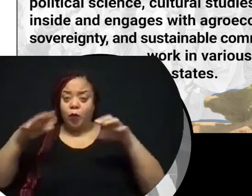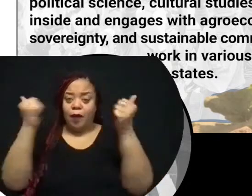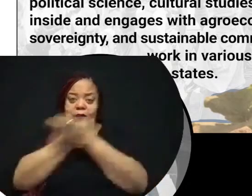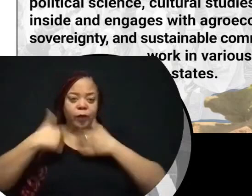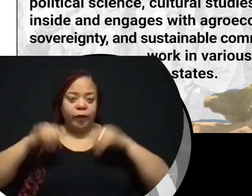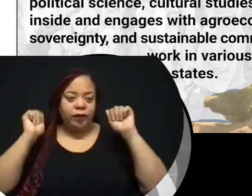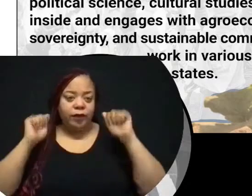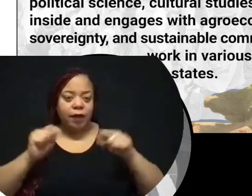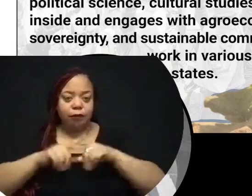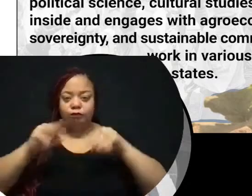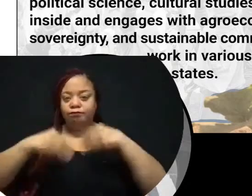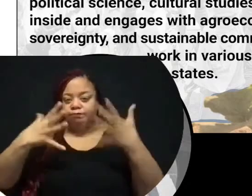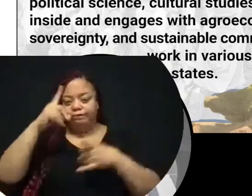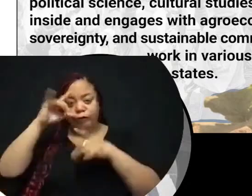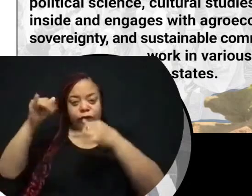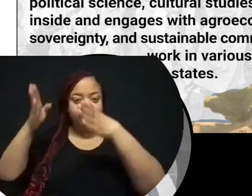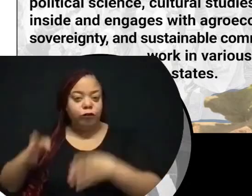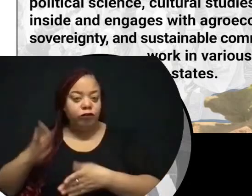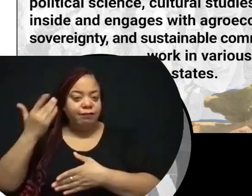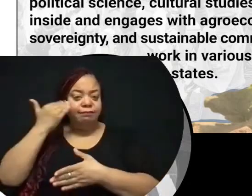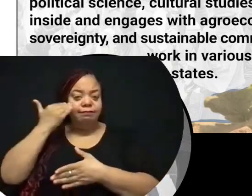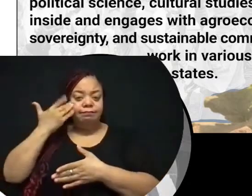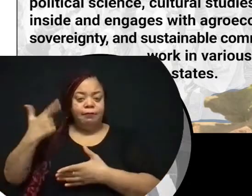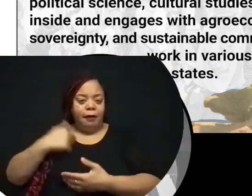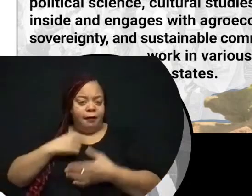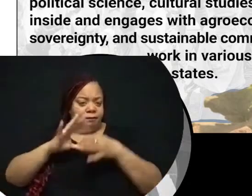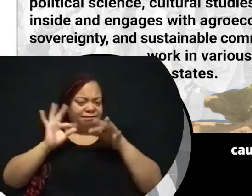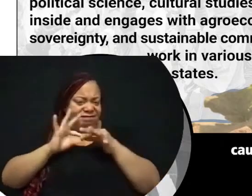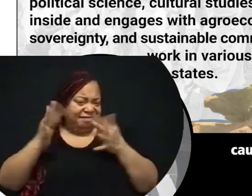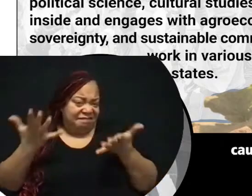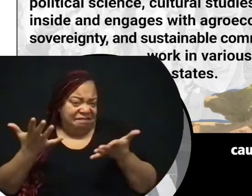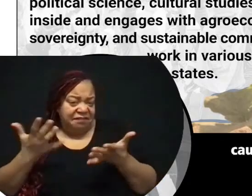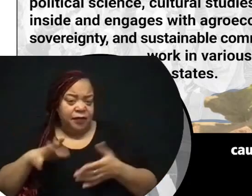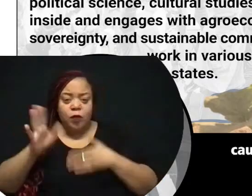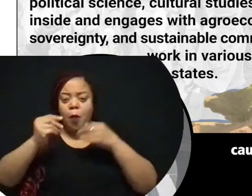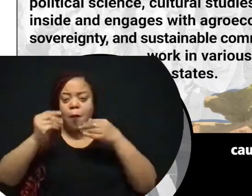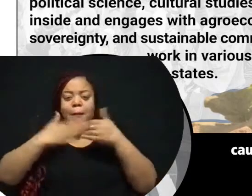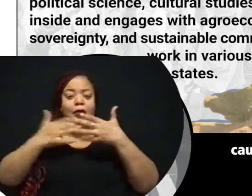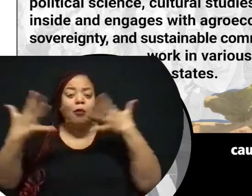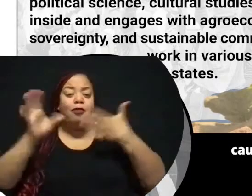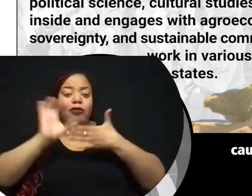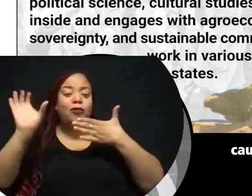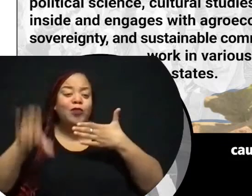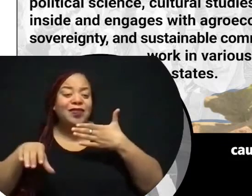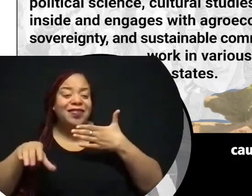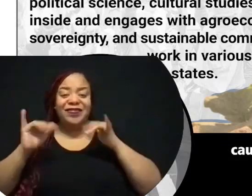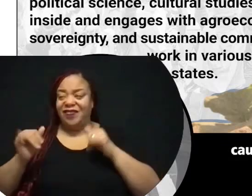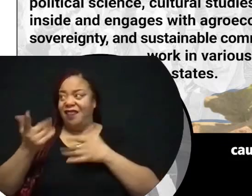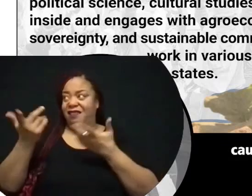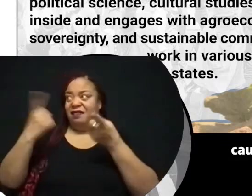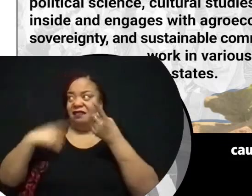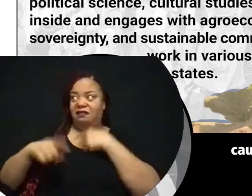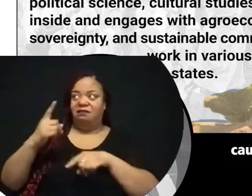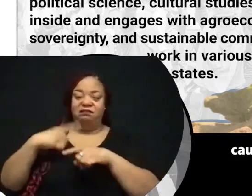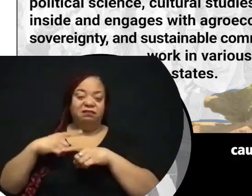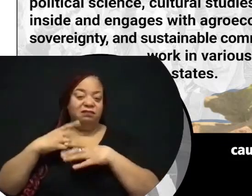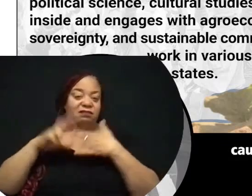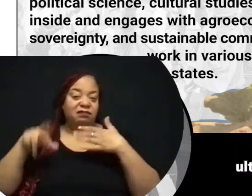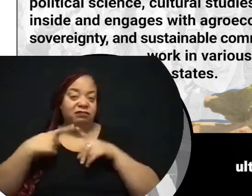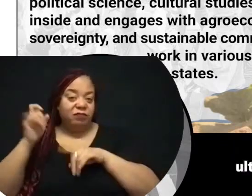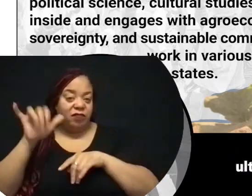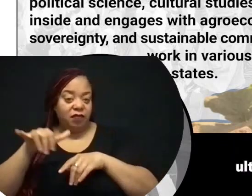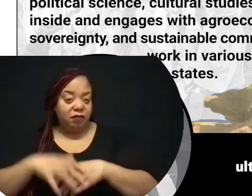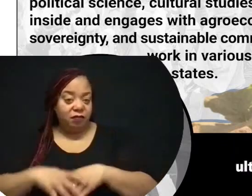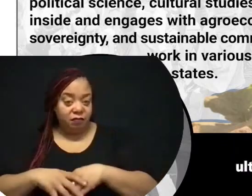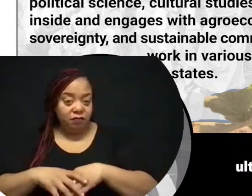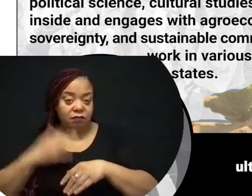we got to take care of each other, you know what I mean? Because if the community isn't able to provide the kind of support that is